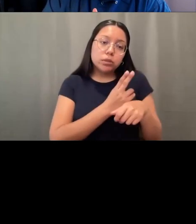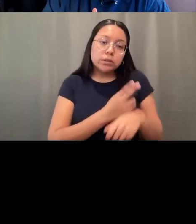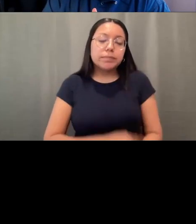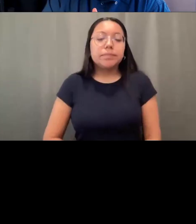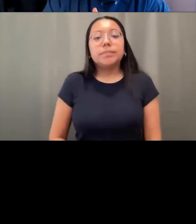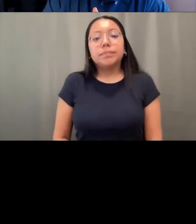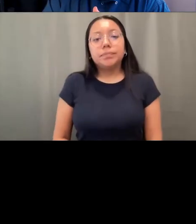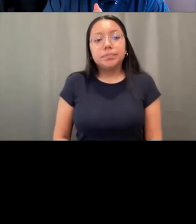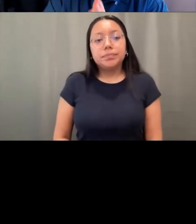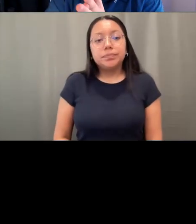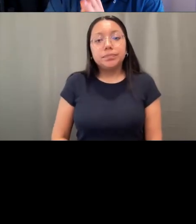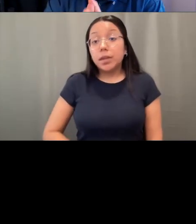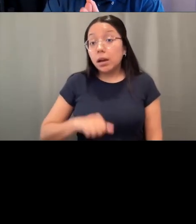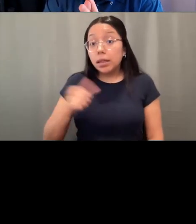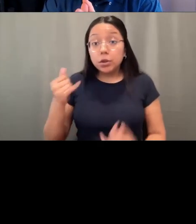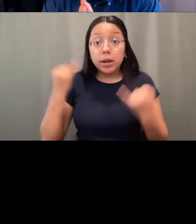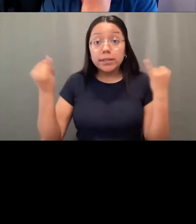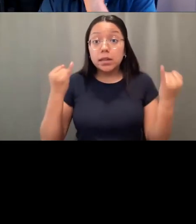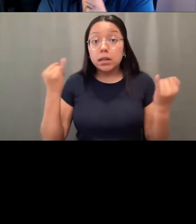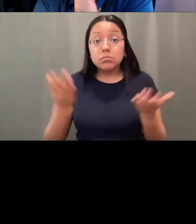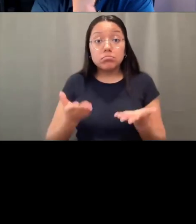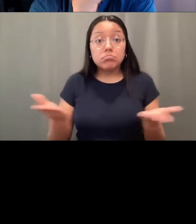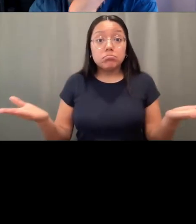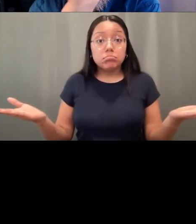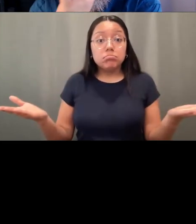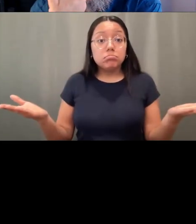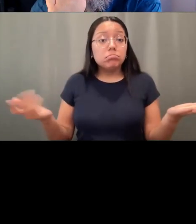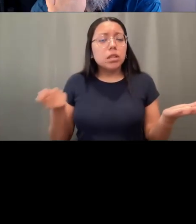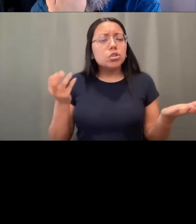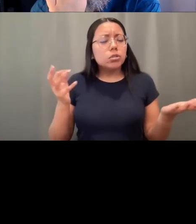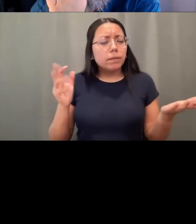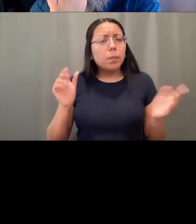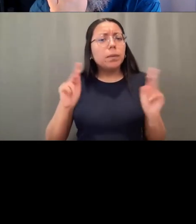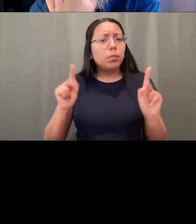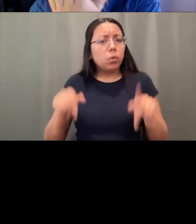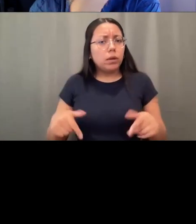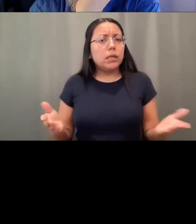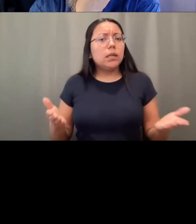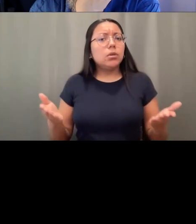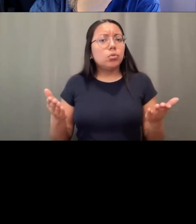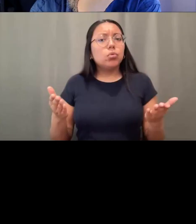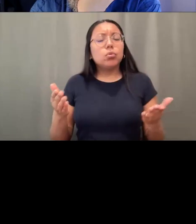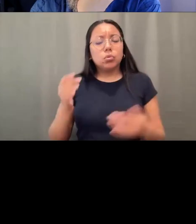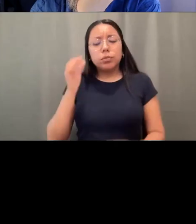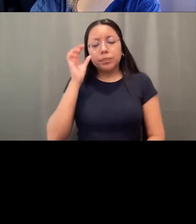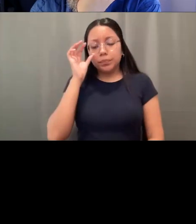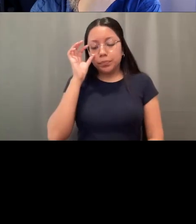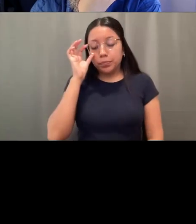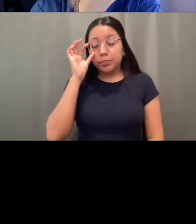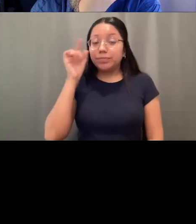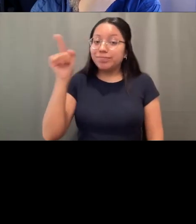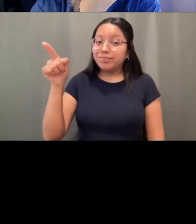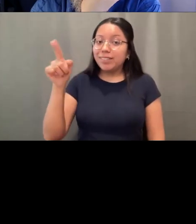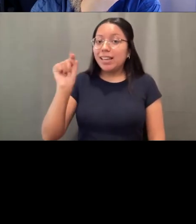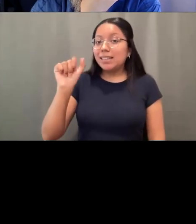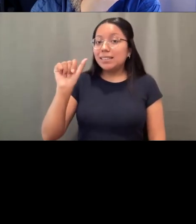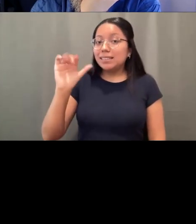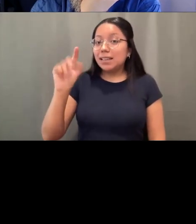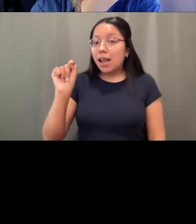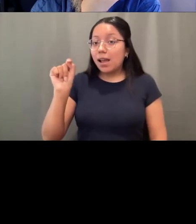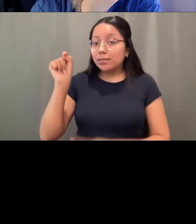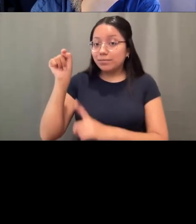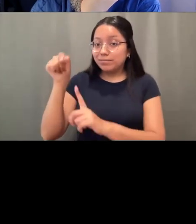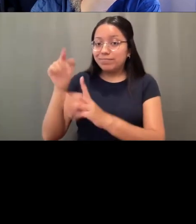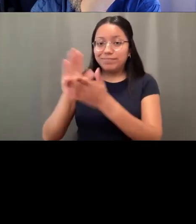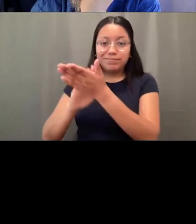Other ideas that folks have, I'm seeing there's a couple of others in here. A shout out to TACT. They have a free peer-led